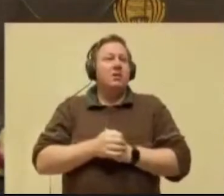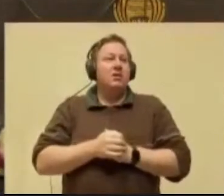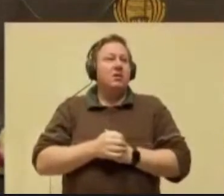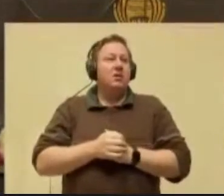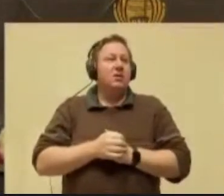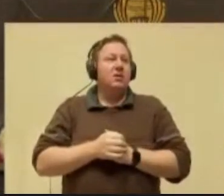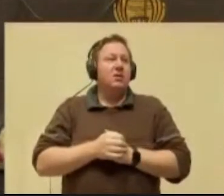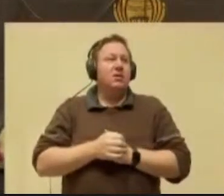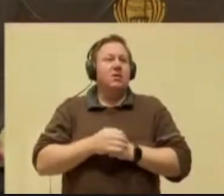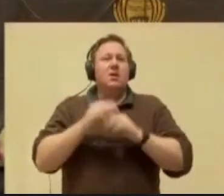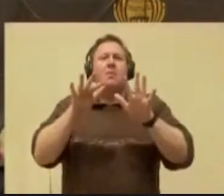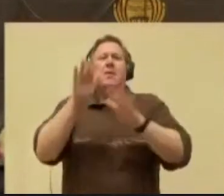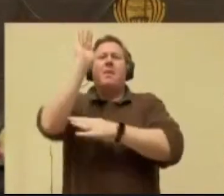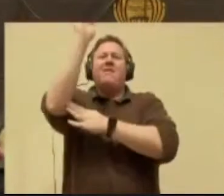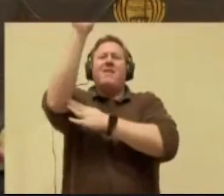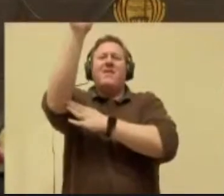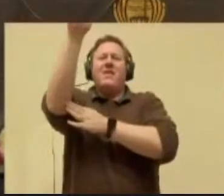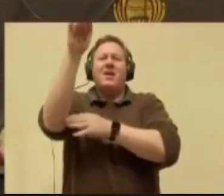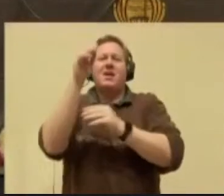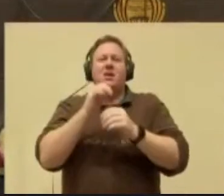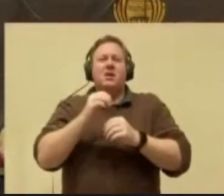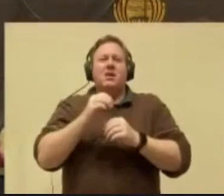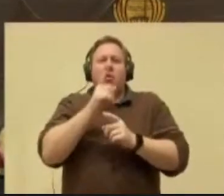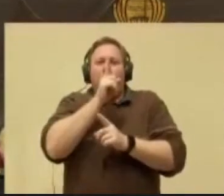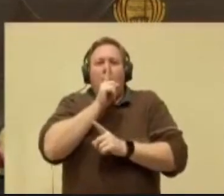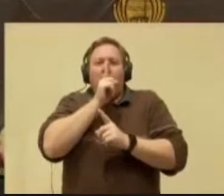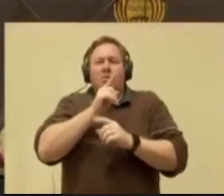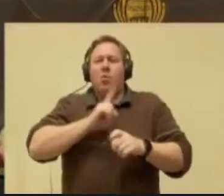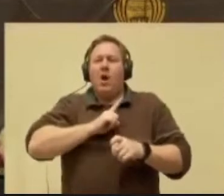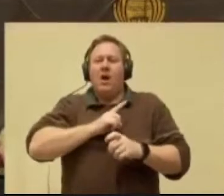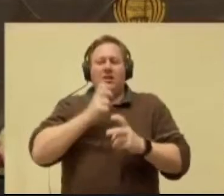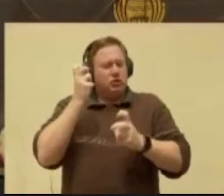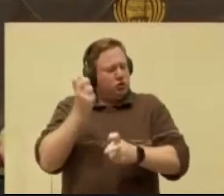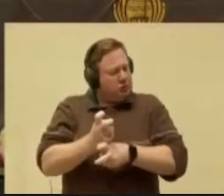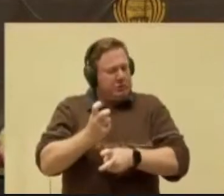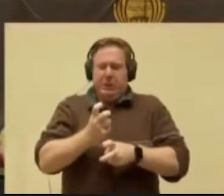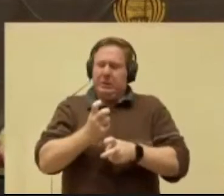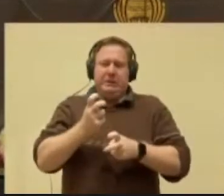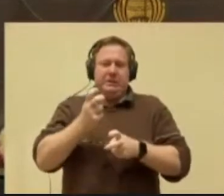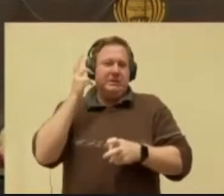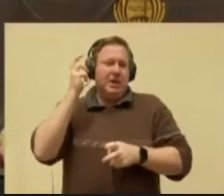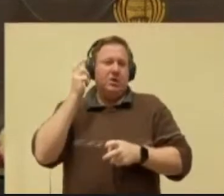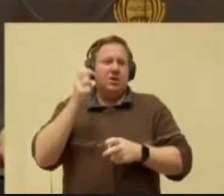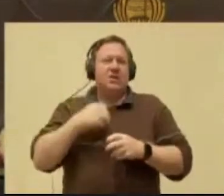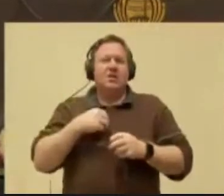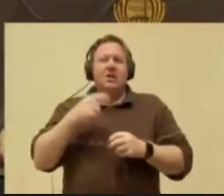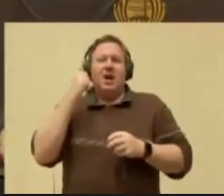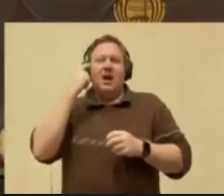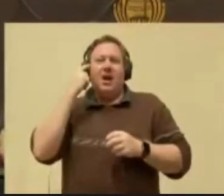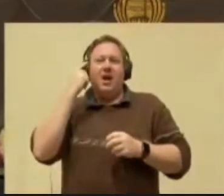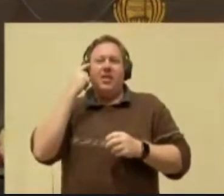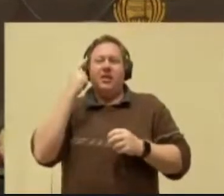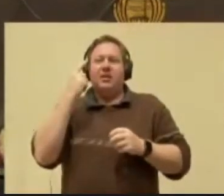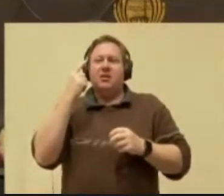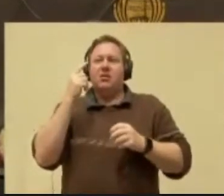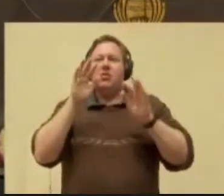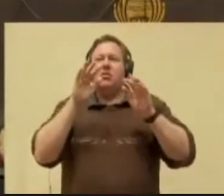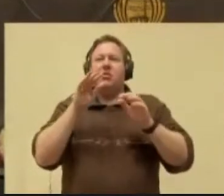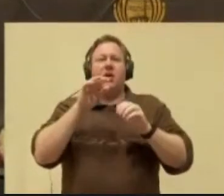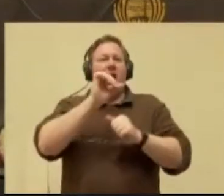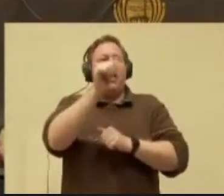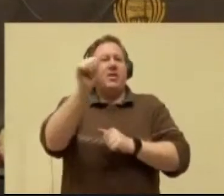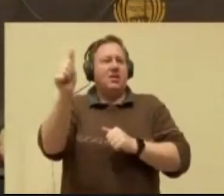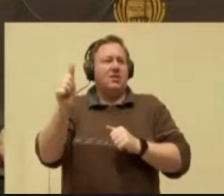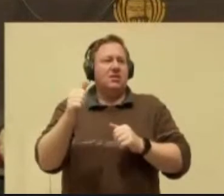and just be a little more quiet because really we're struggling with the sound also and i think the overflow is also very busy getting full thank